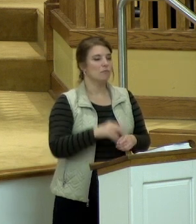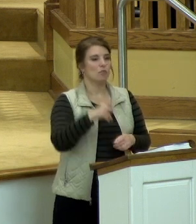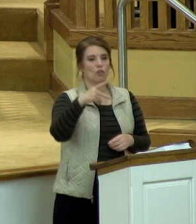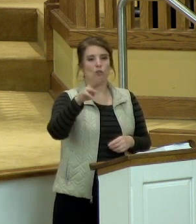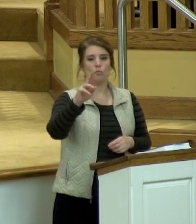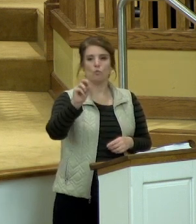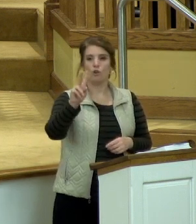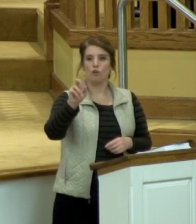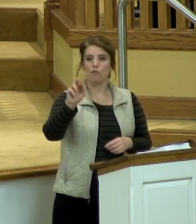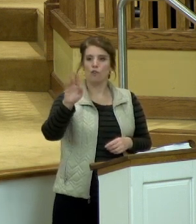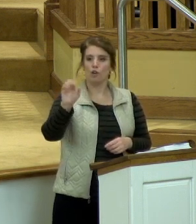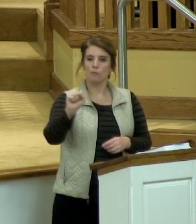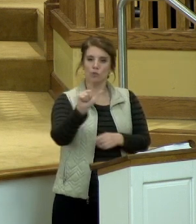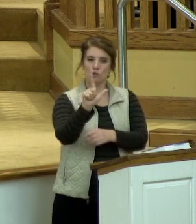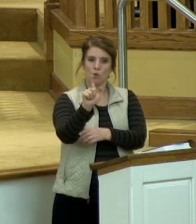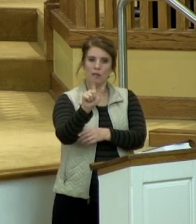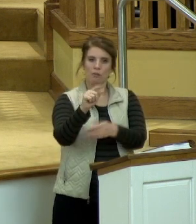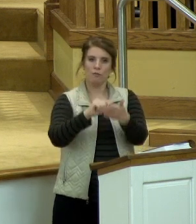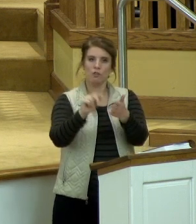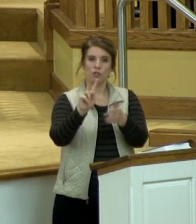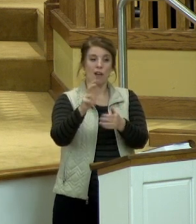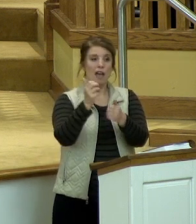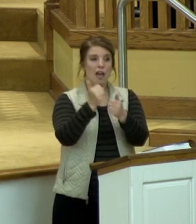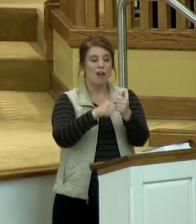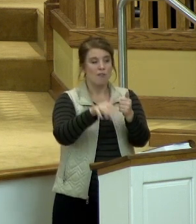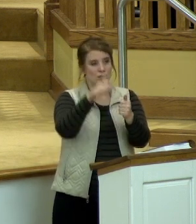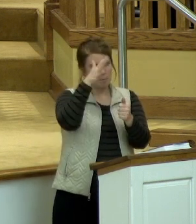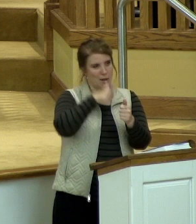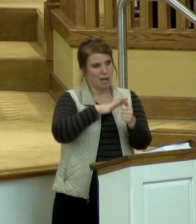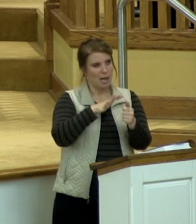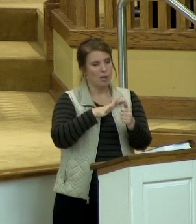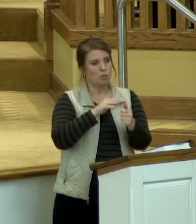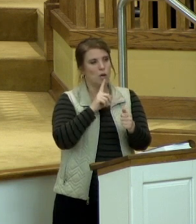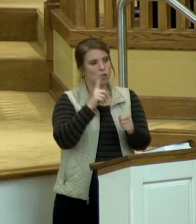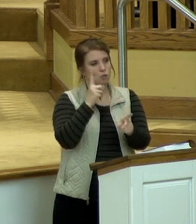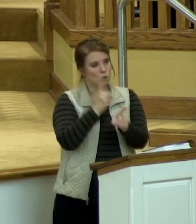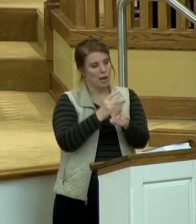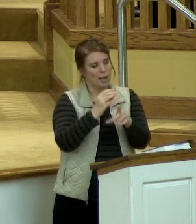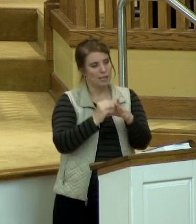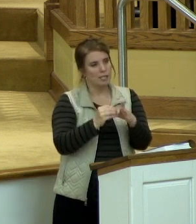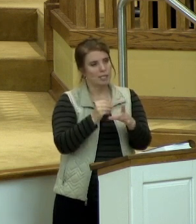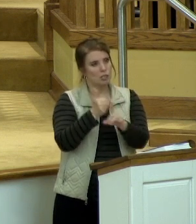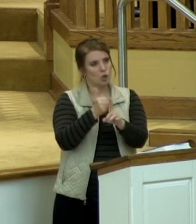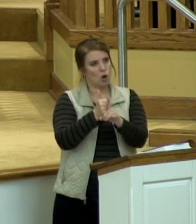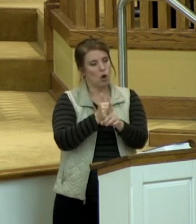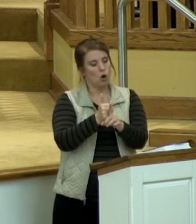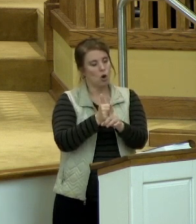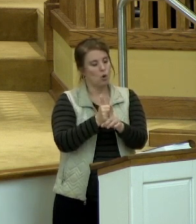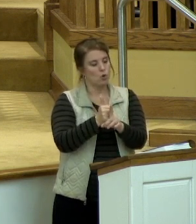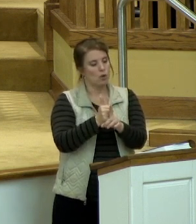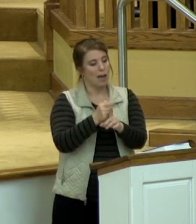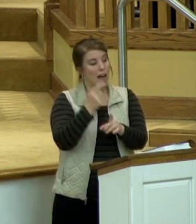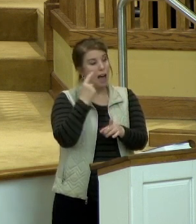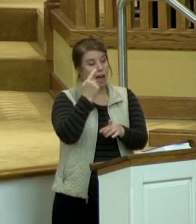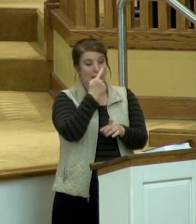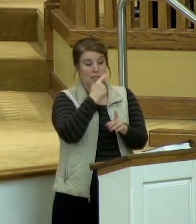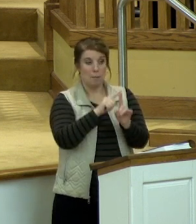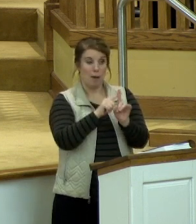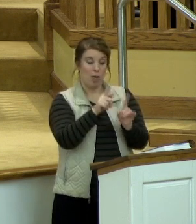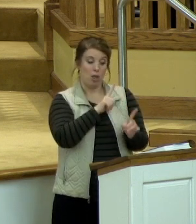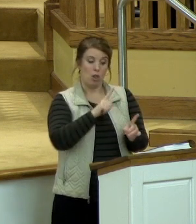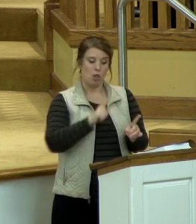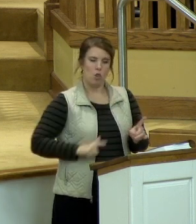Proverbs 21:2 says, every man was right in his own eyes, but the Lord ponders the heart.